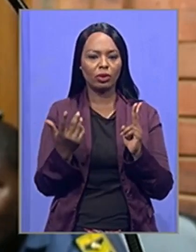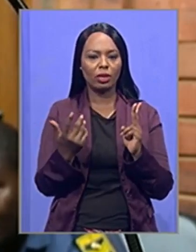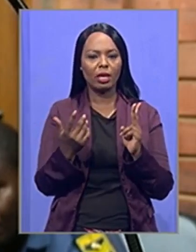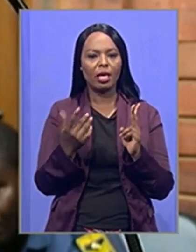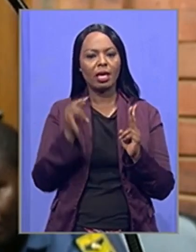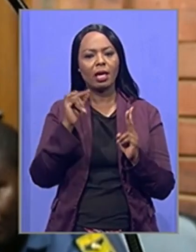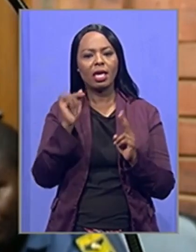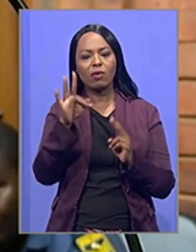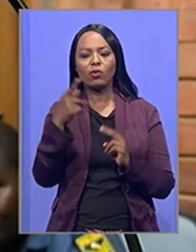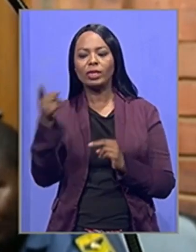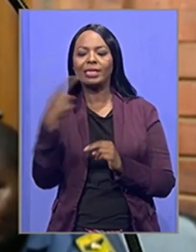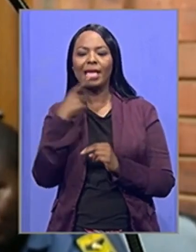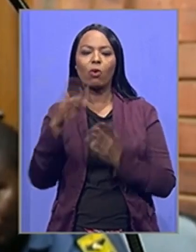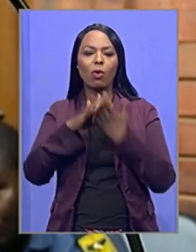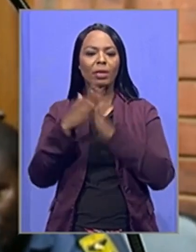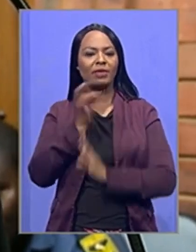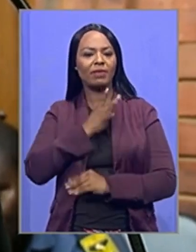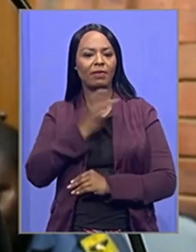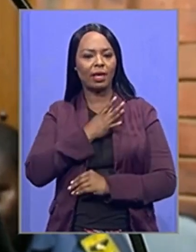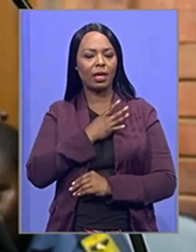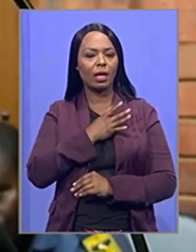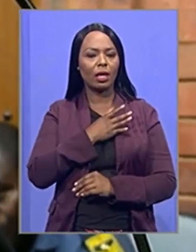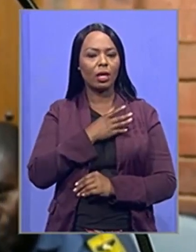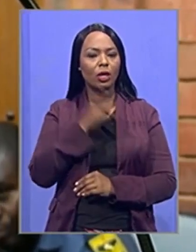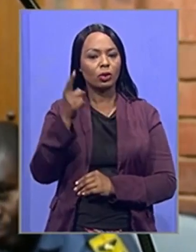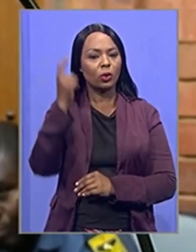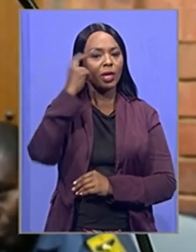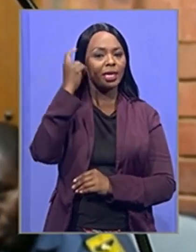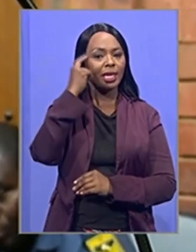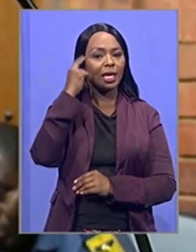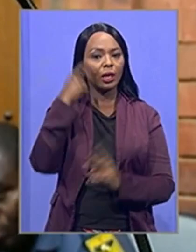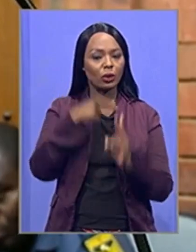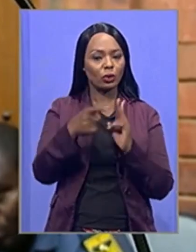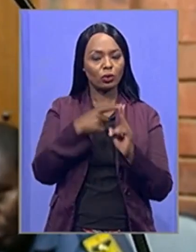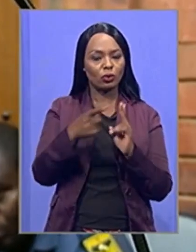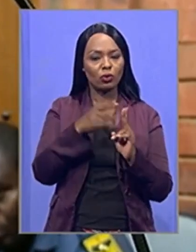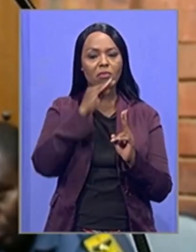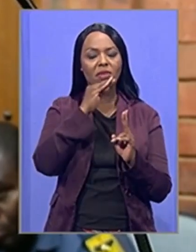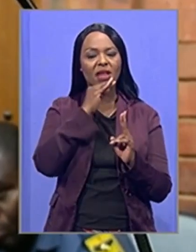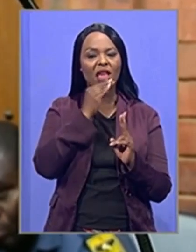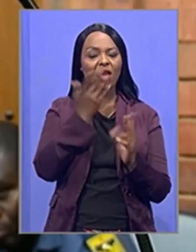them? On your opinion, do you believe these two will actually